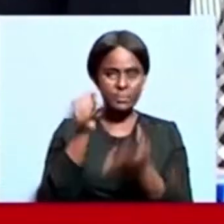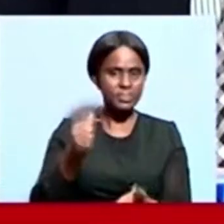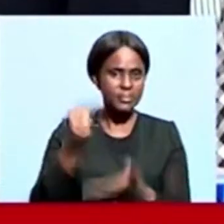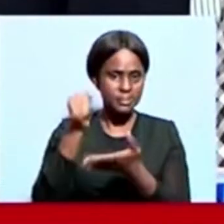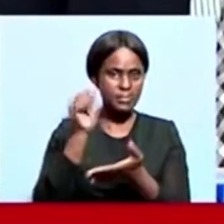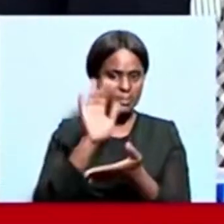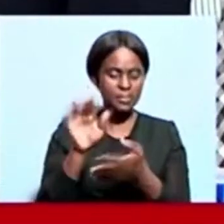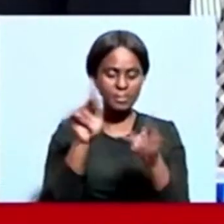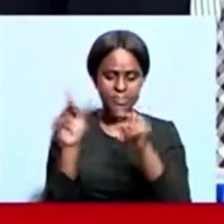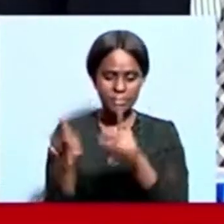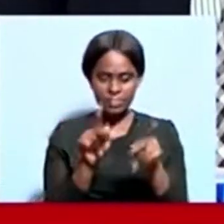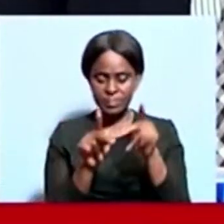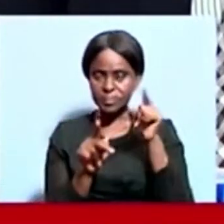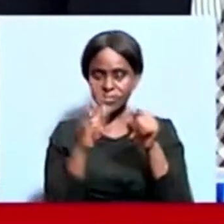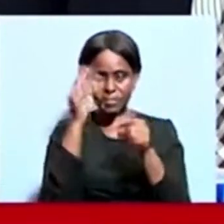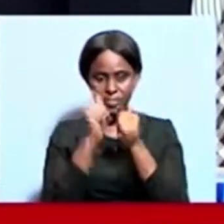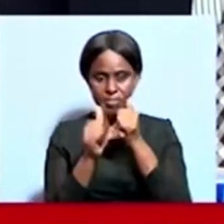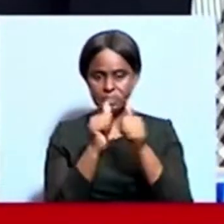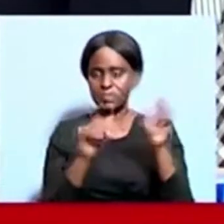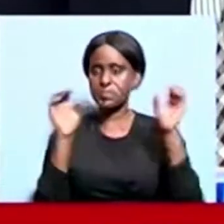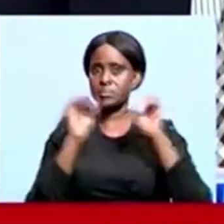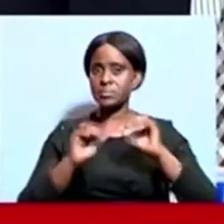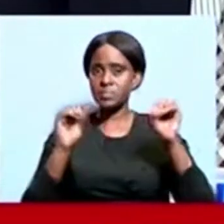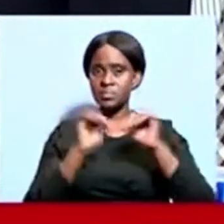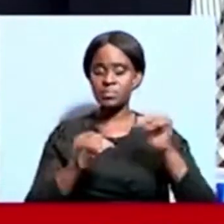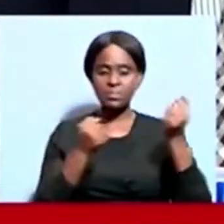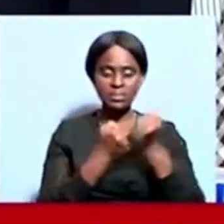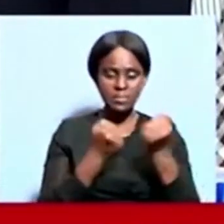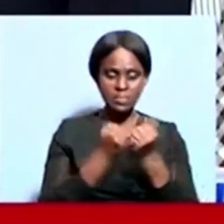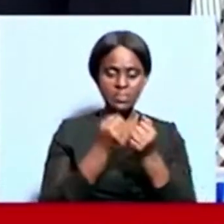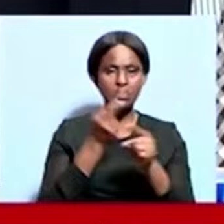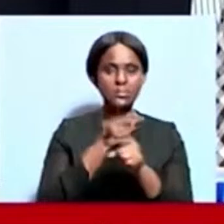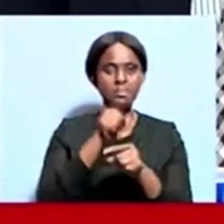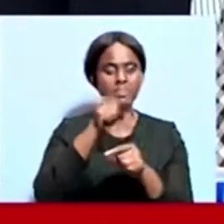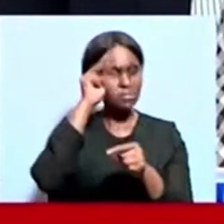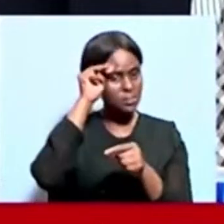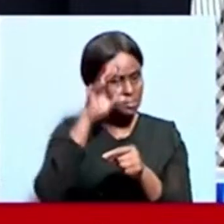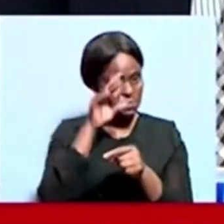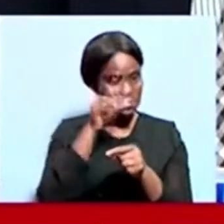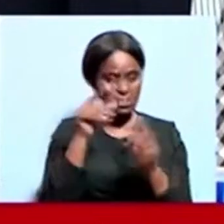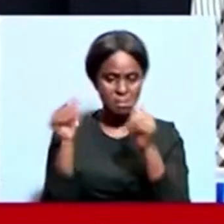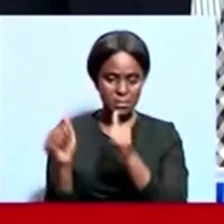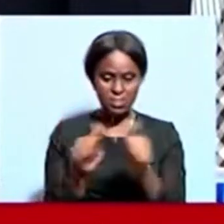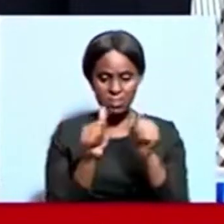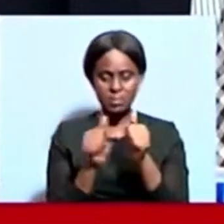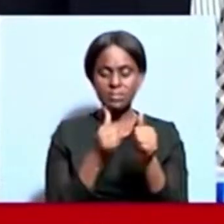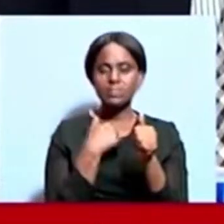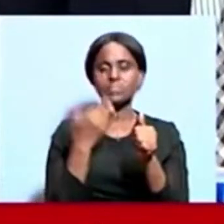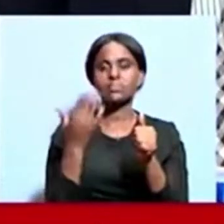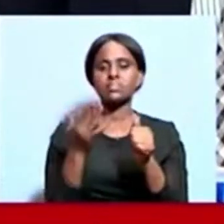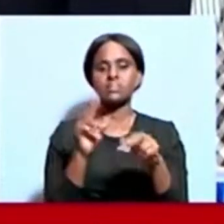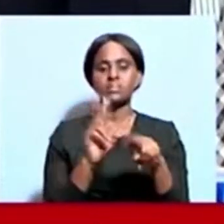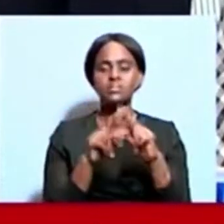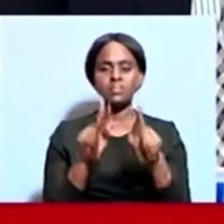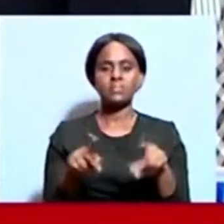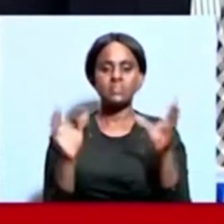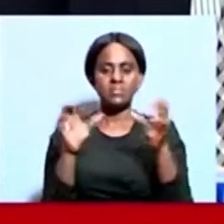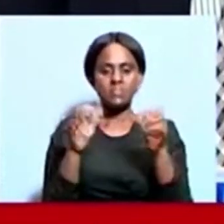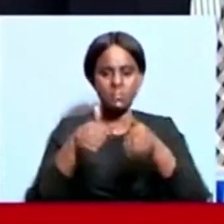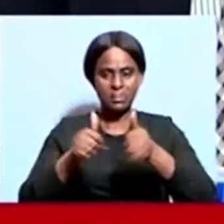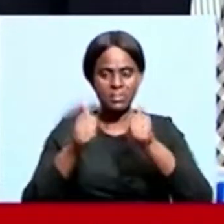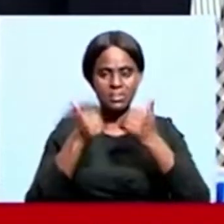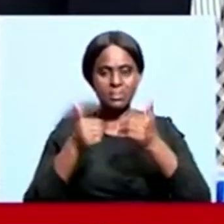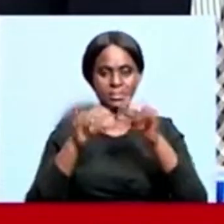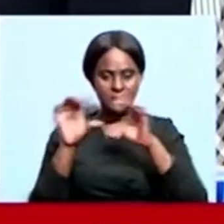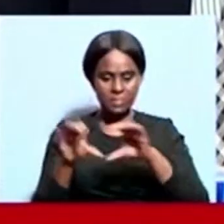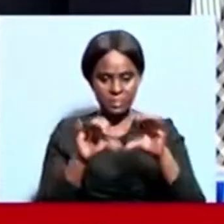performance. This was due to non-funding from the ministry. Action taken, Chair. The Council